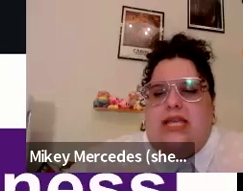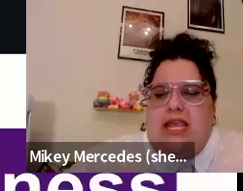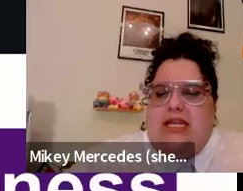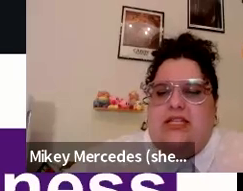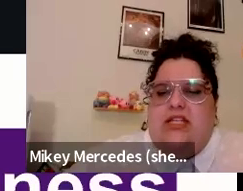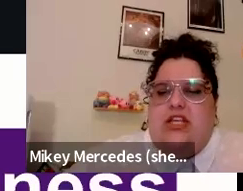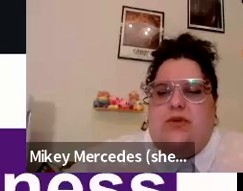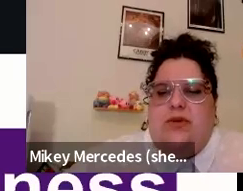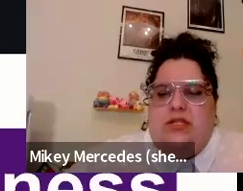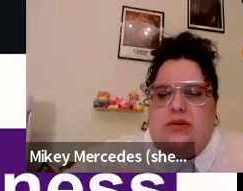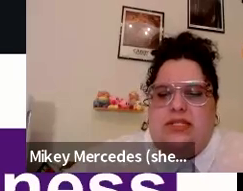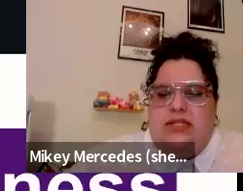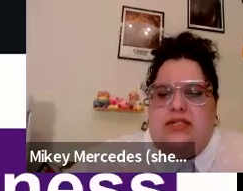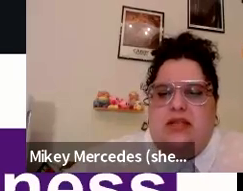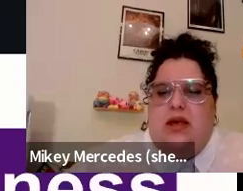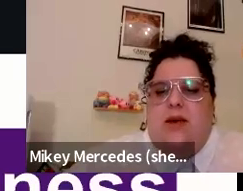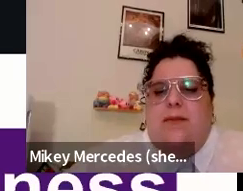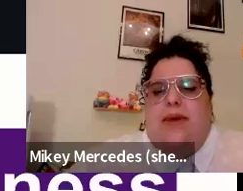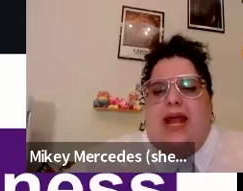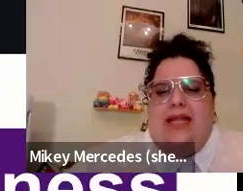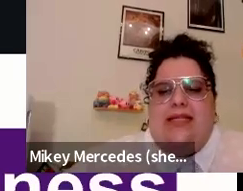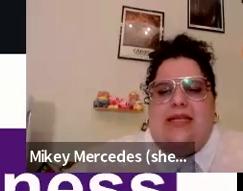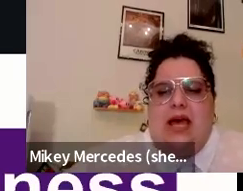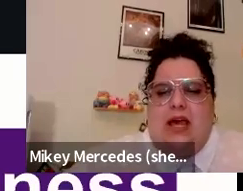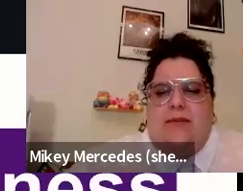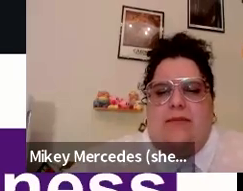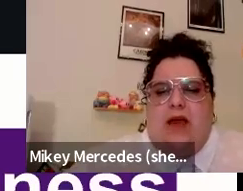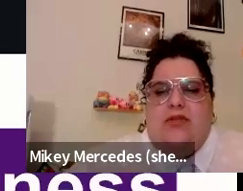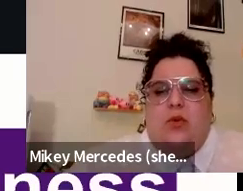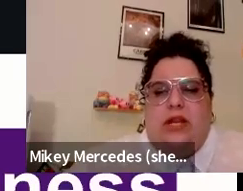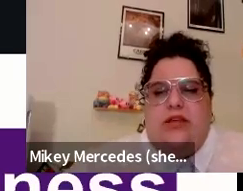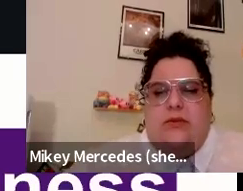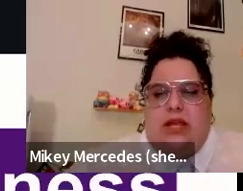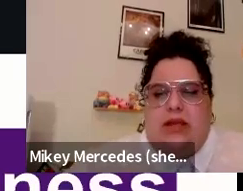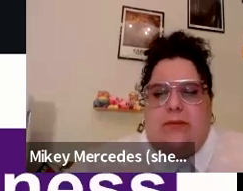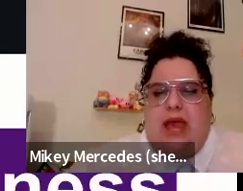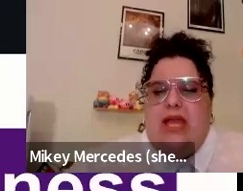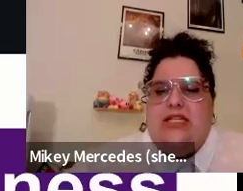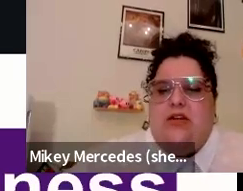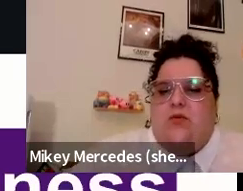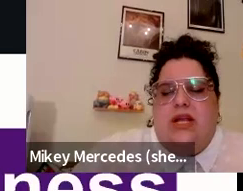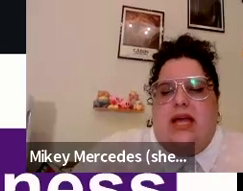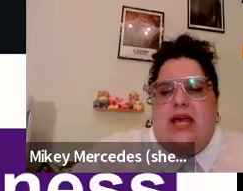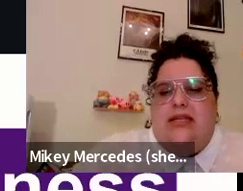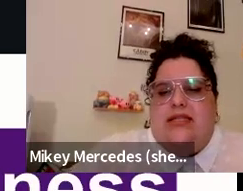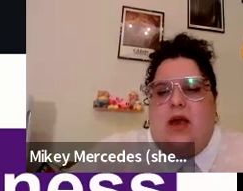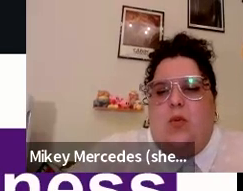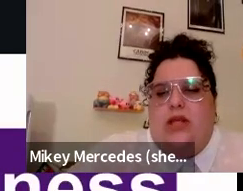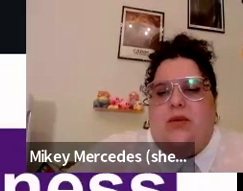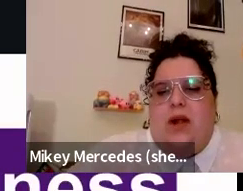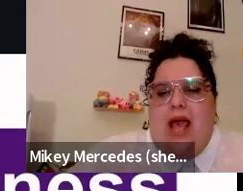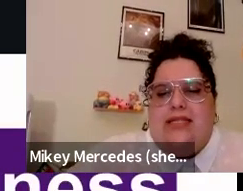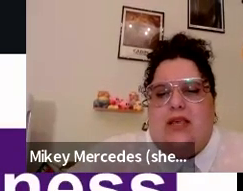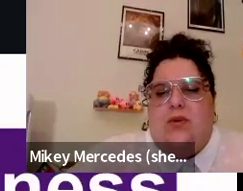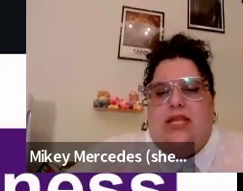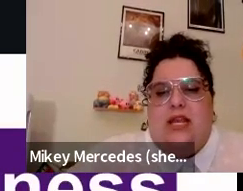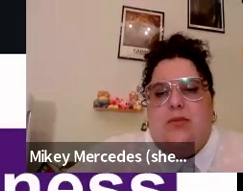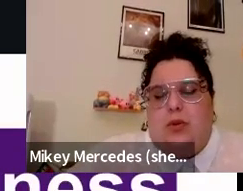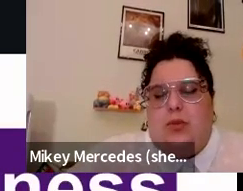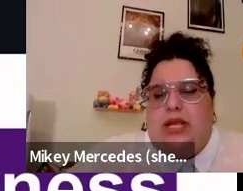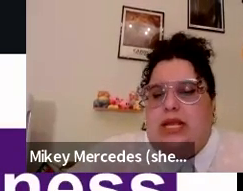specifically the issue of under-enforcement of the Americans with Disabilities Act, or the ADA. And because it came up a